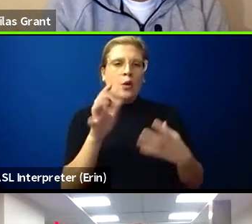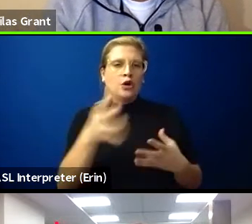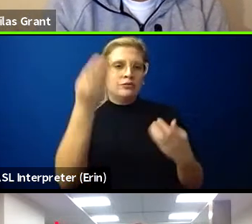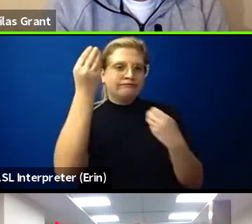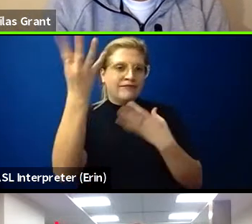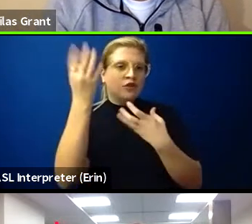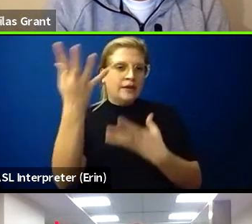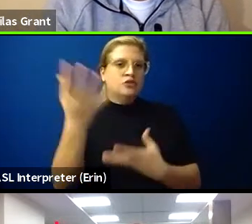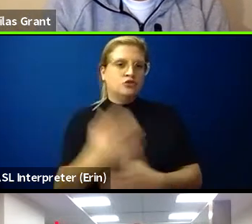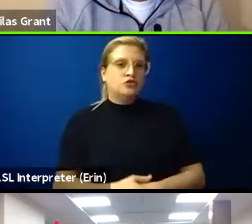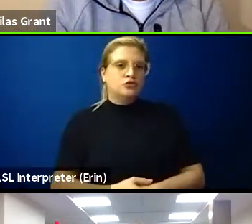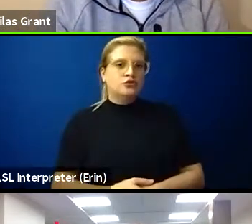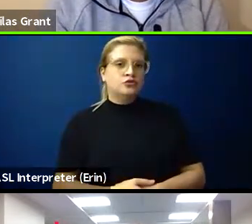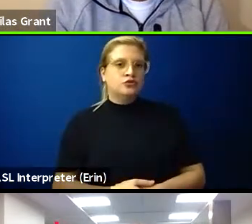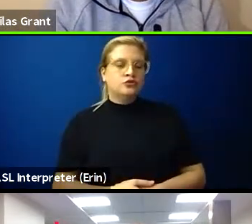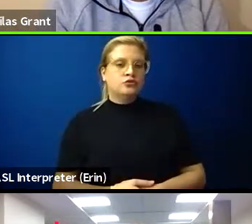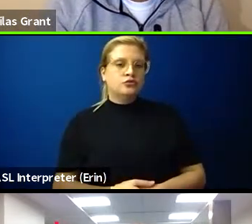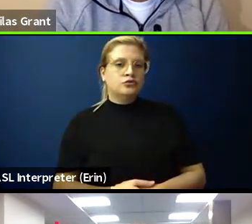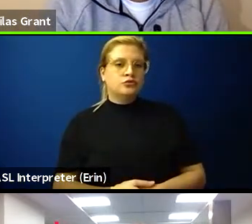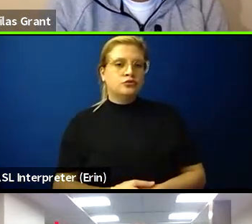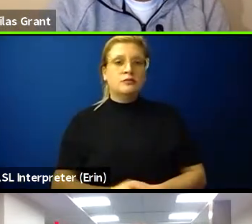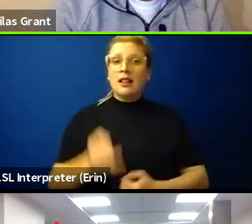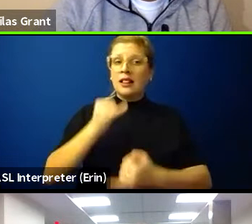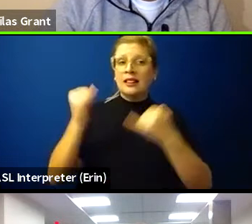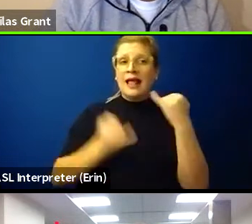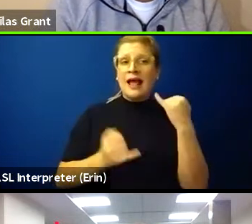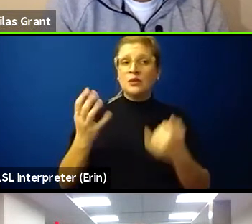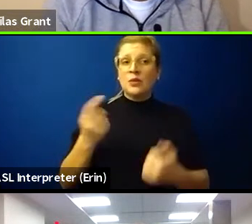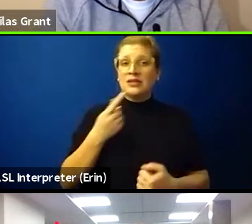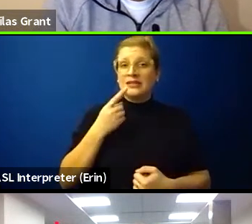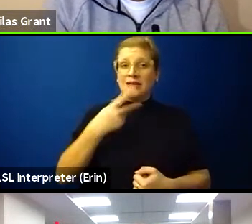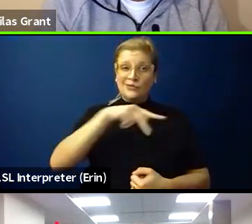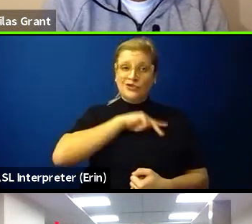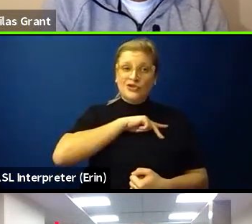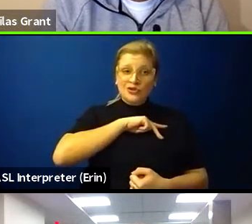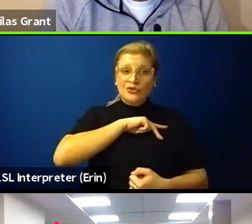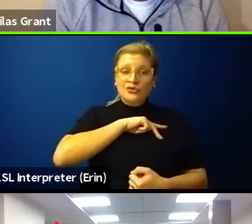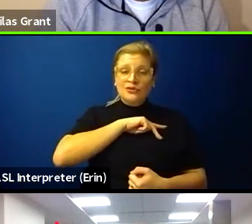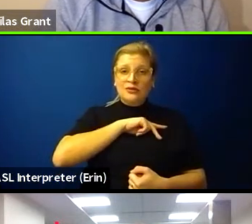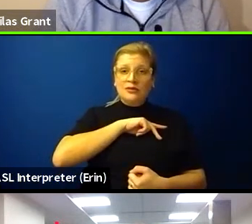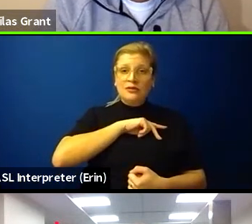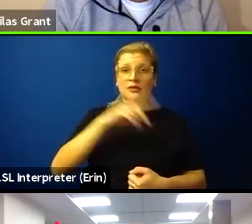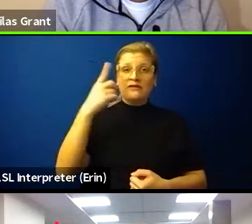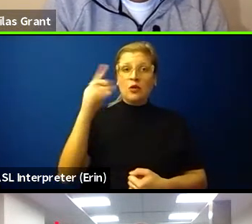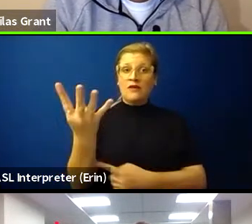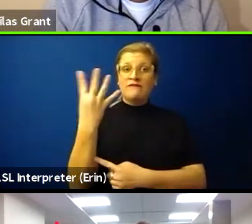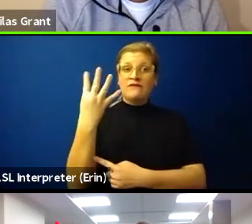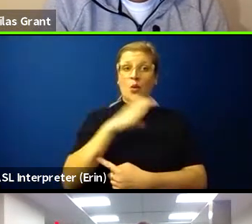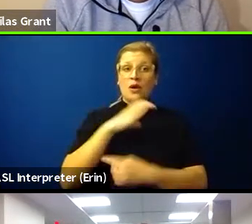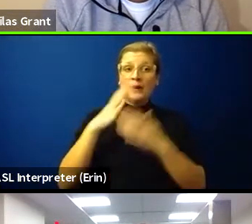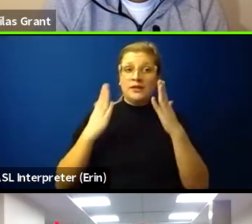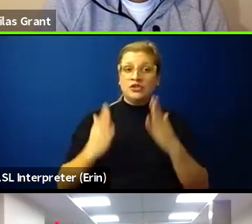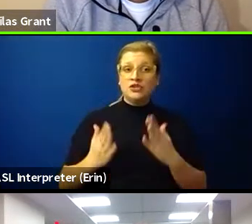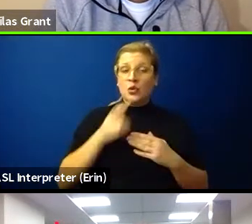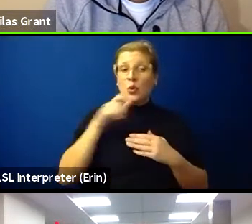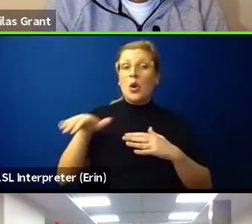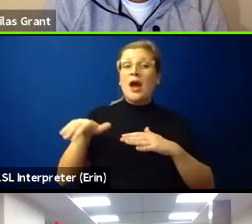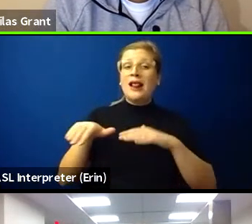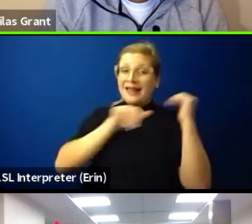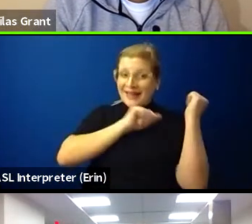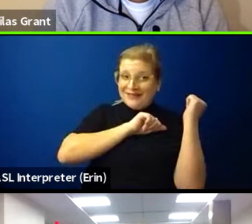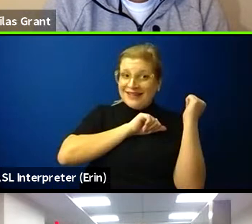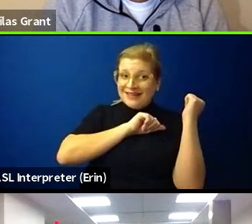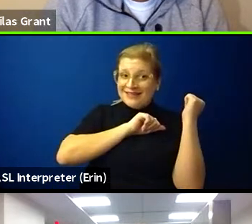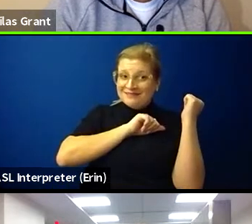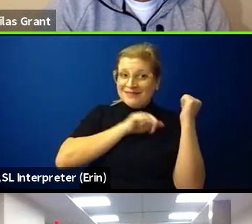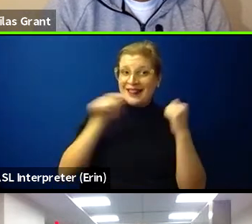you. The final thing I'd like to say on a personal note for the 4 commissioners that are leaving out on